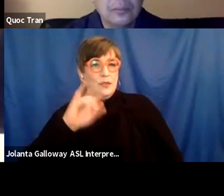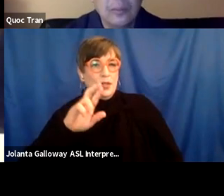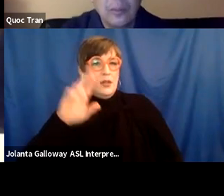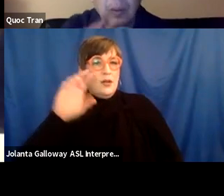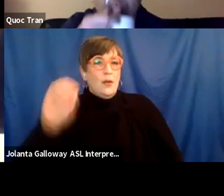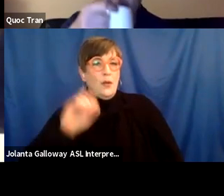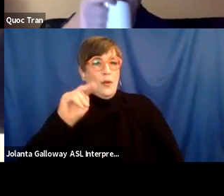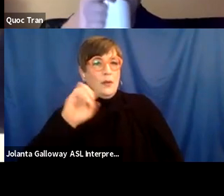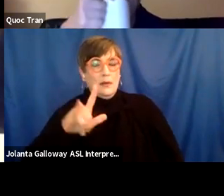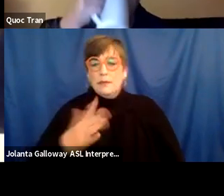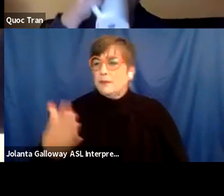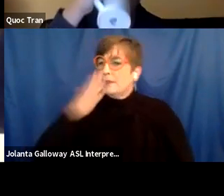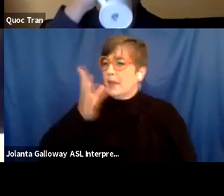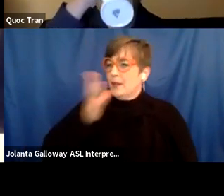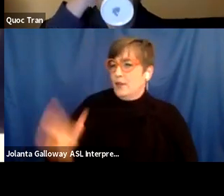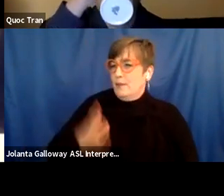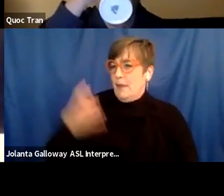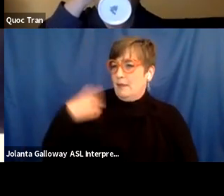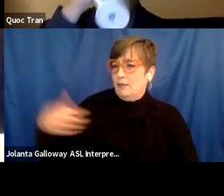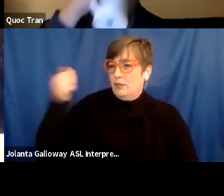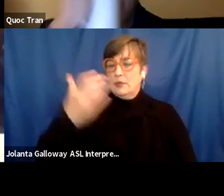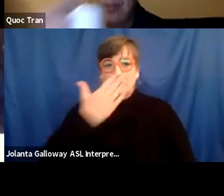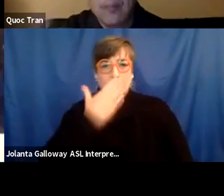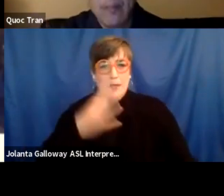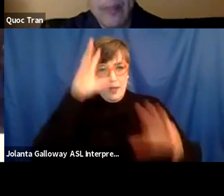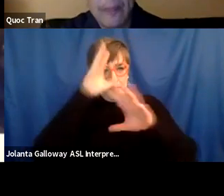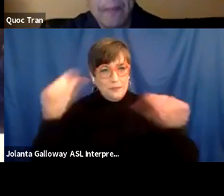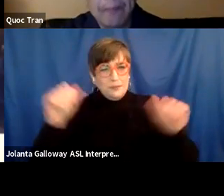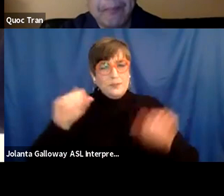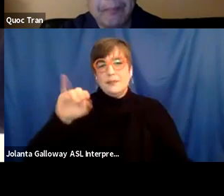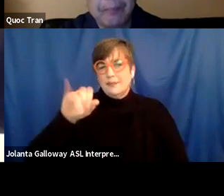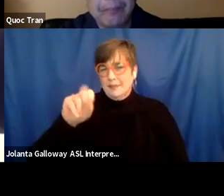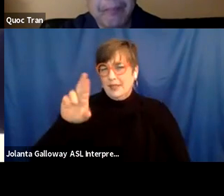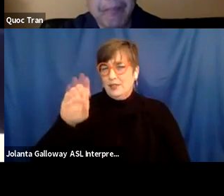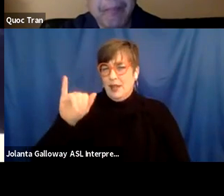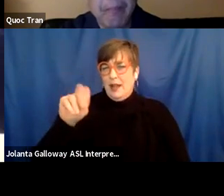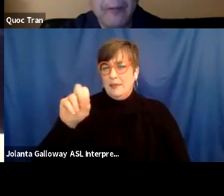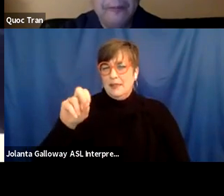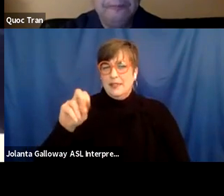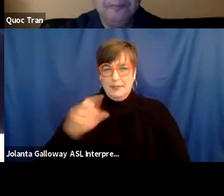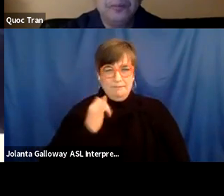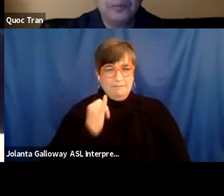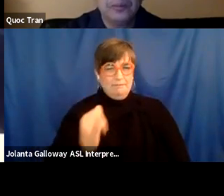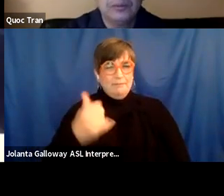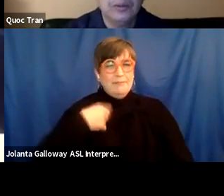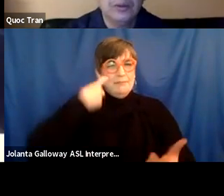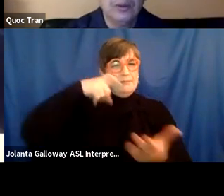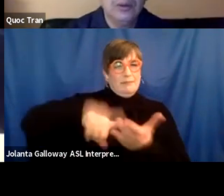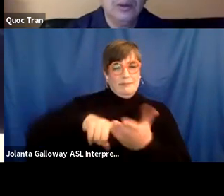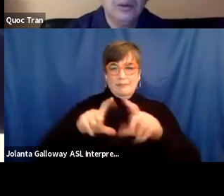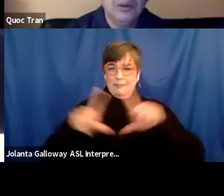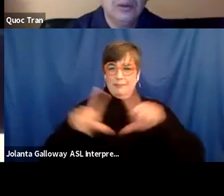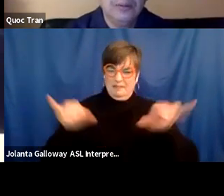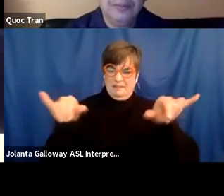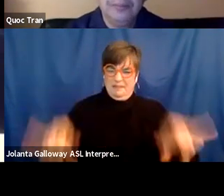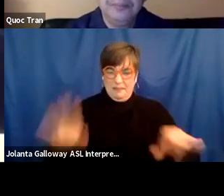Thank you, Madam Chair, and thank you, Superintendent, for your report. Ms. Robinson, I also noticed the cars that said school police,